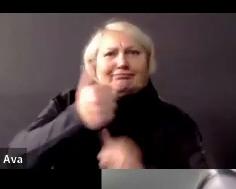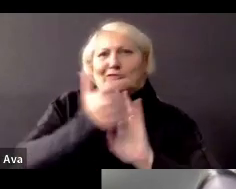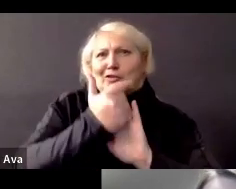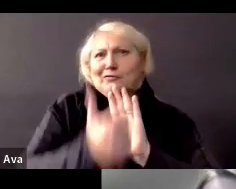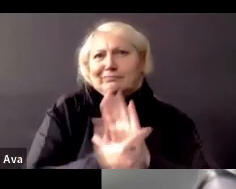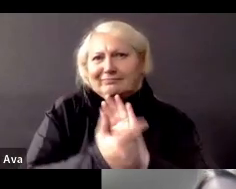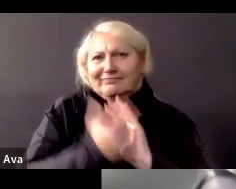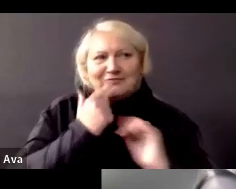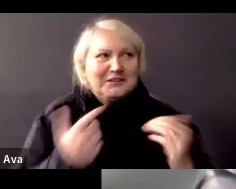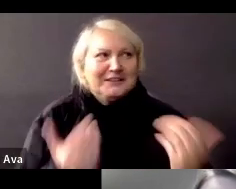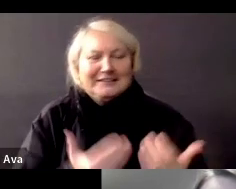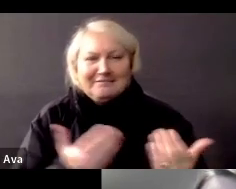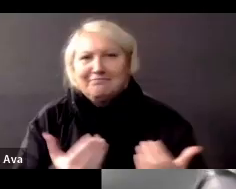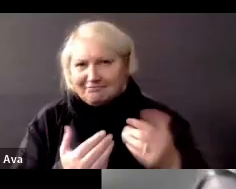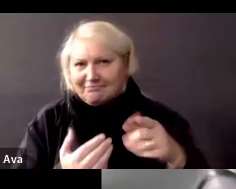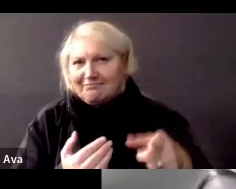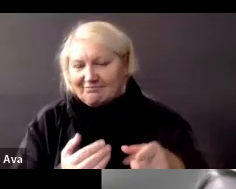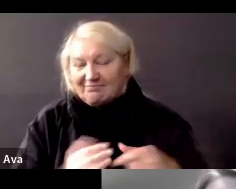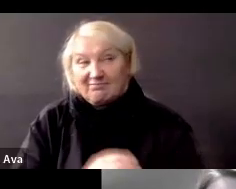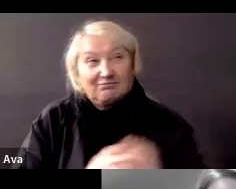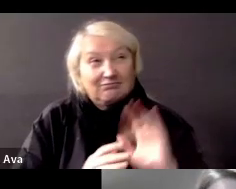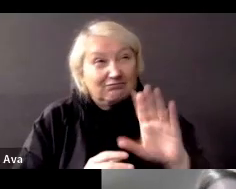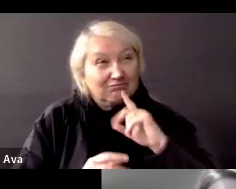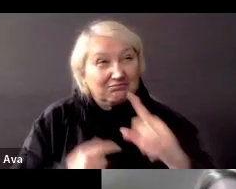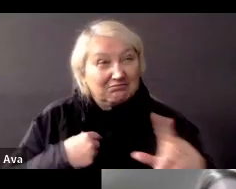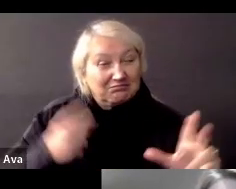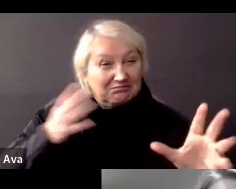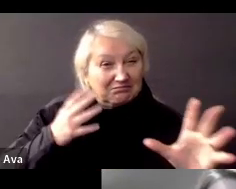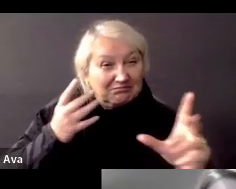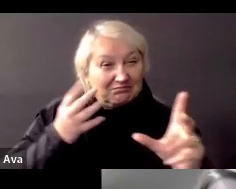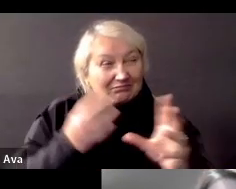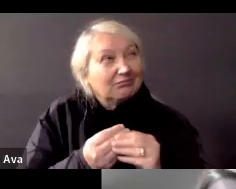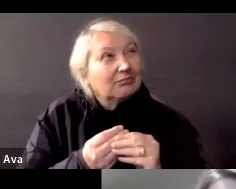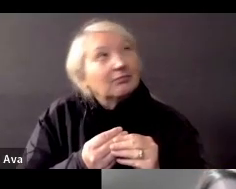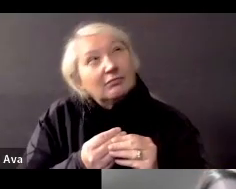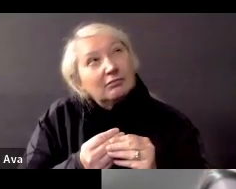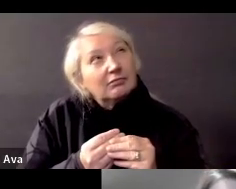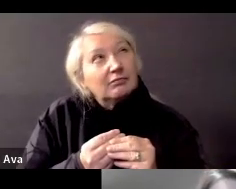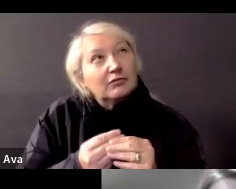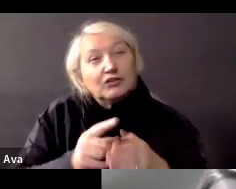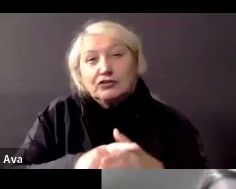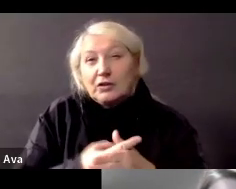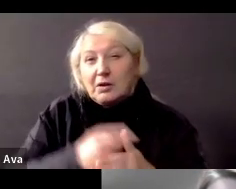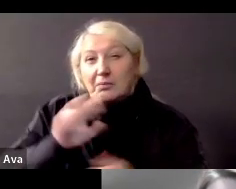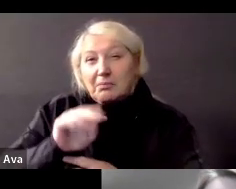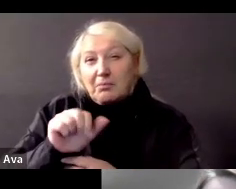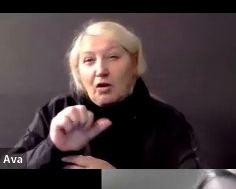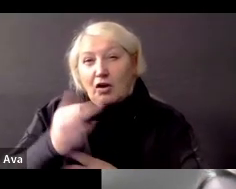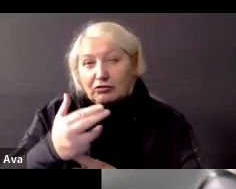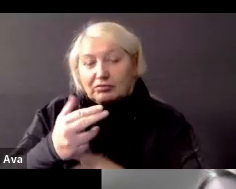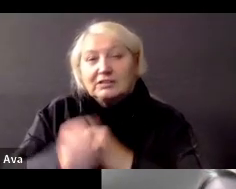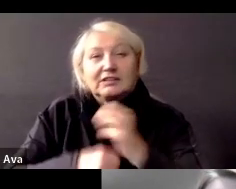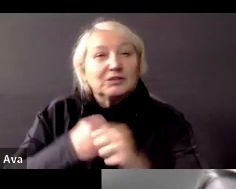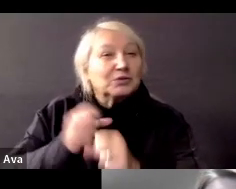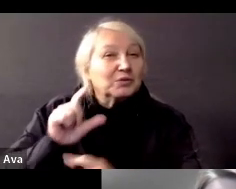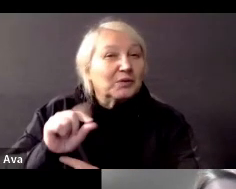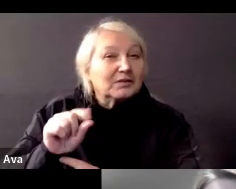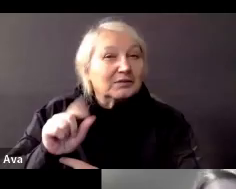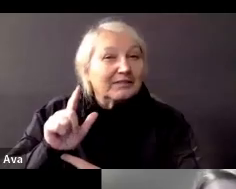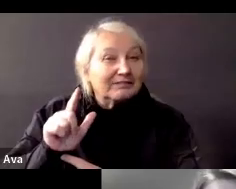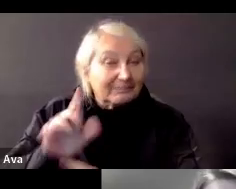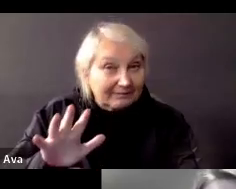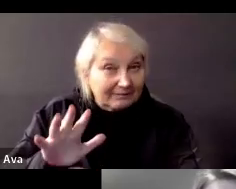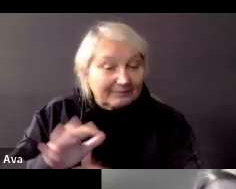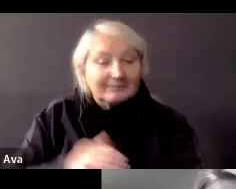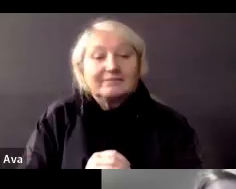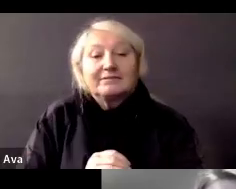role since the beginning of March 2025. Previously,